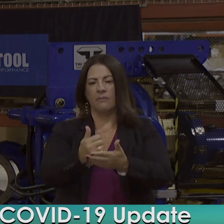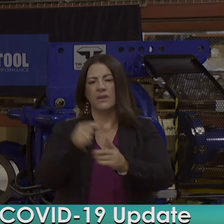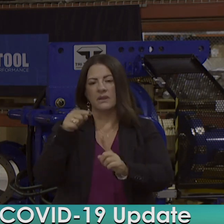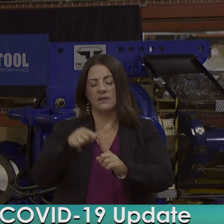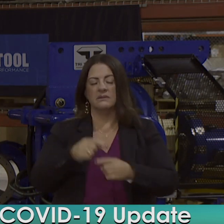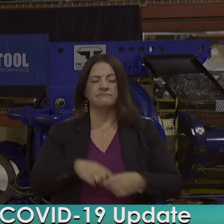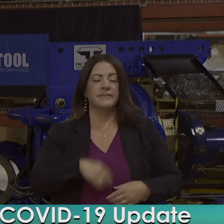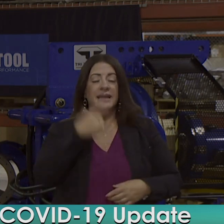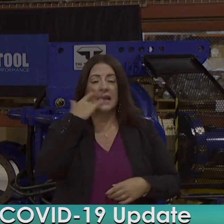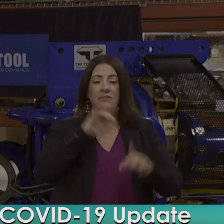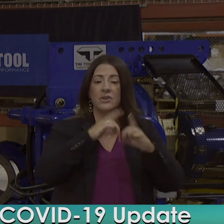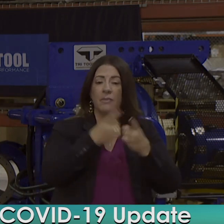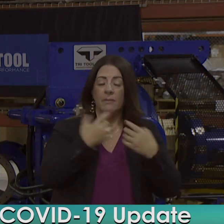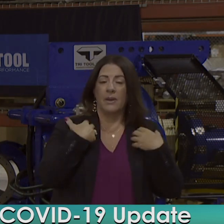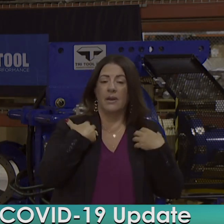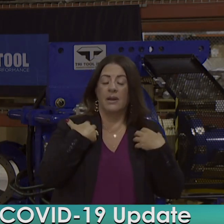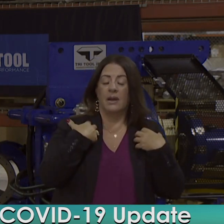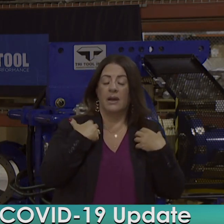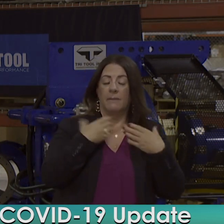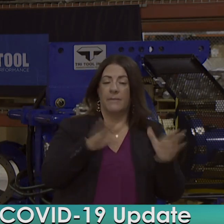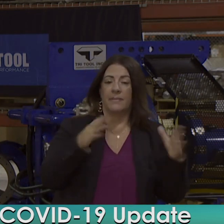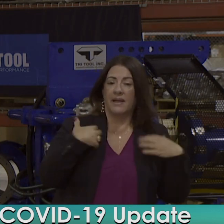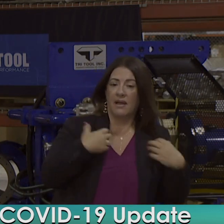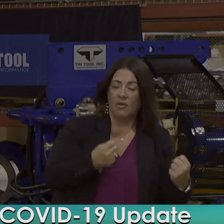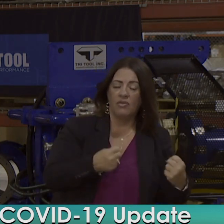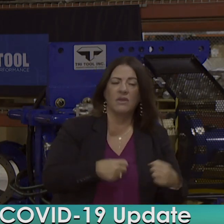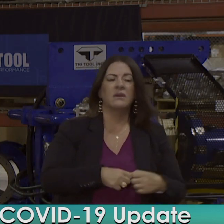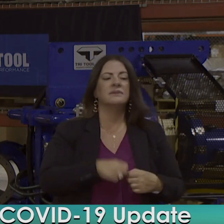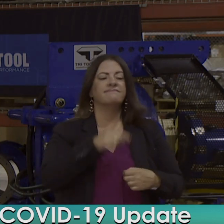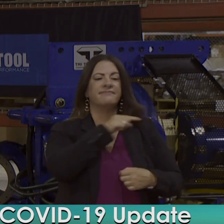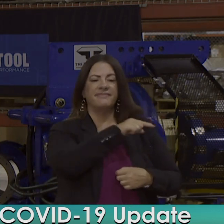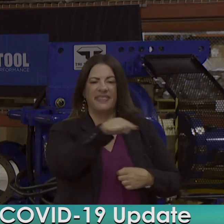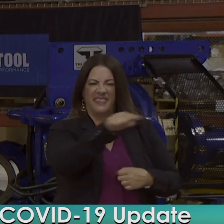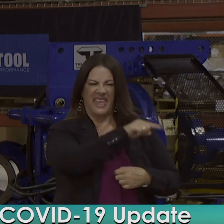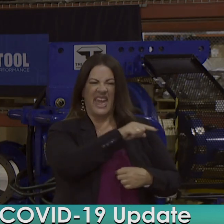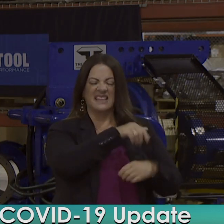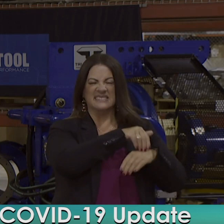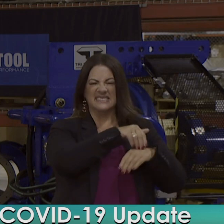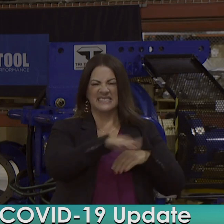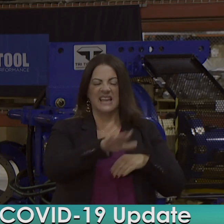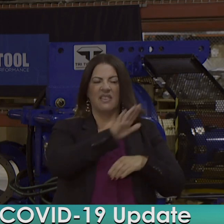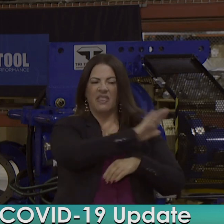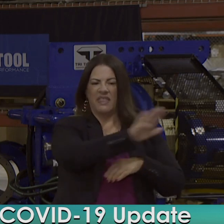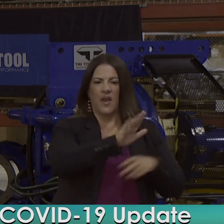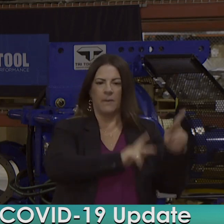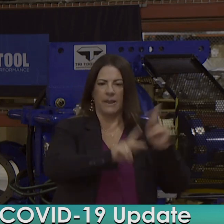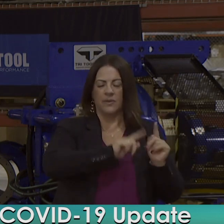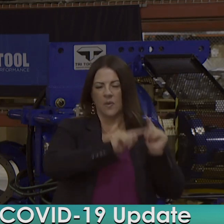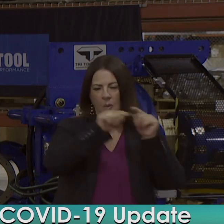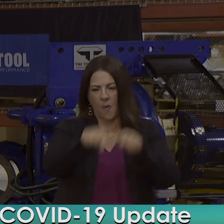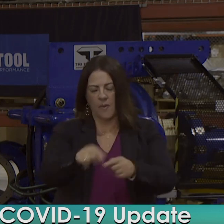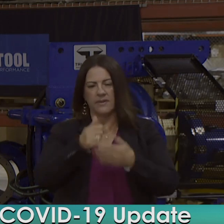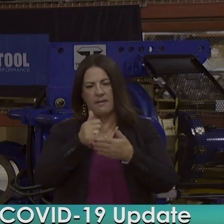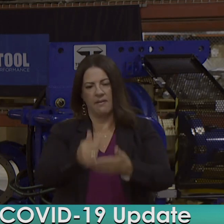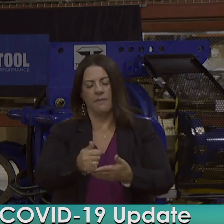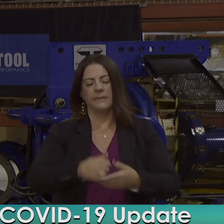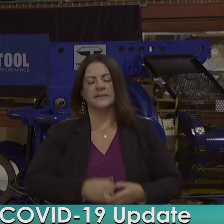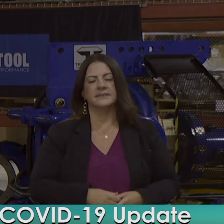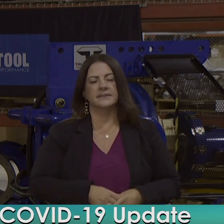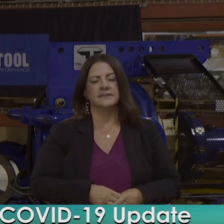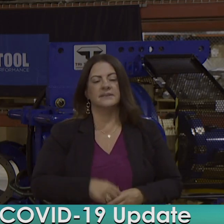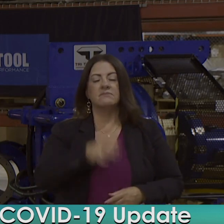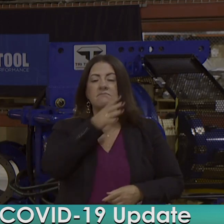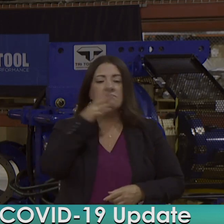Health that has strike teams down there. In addition now to our agricultural